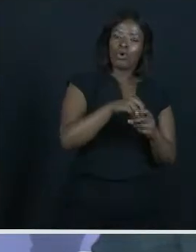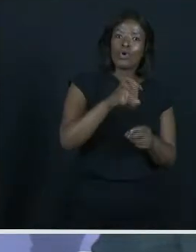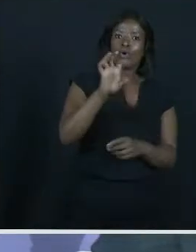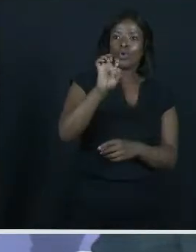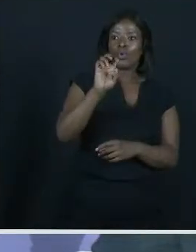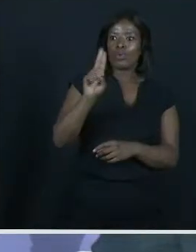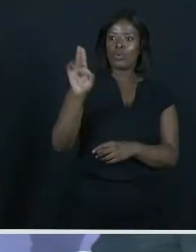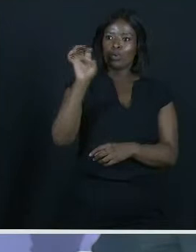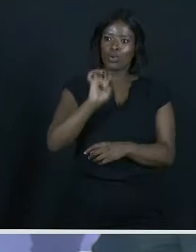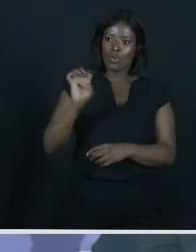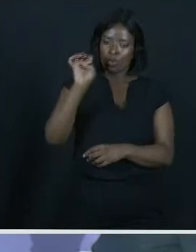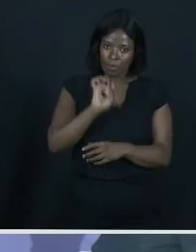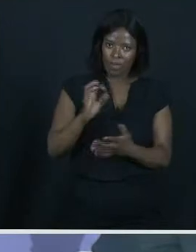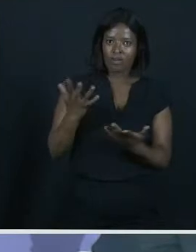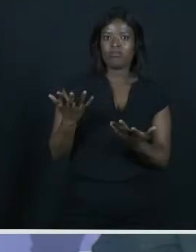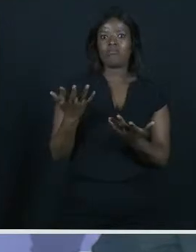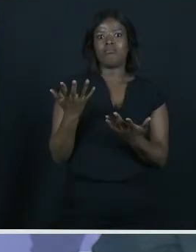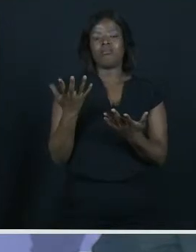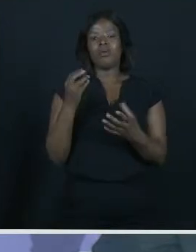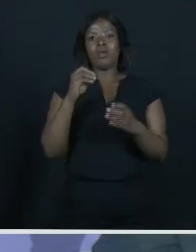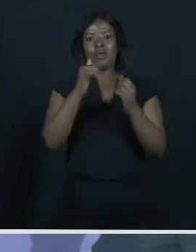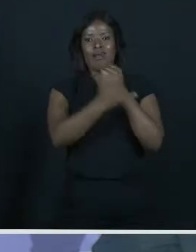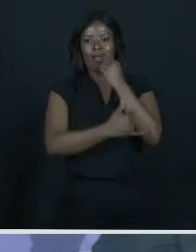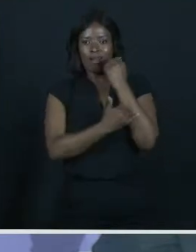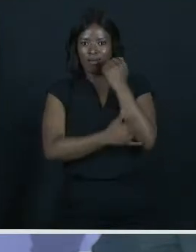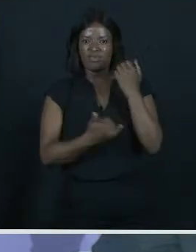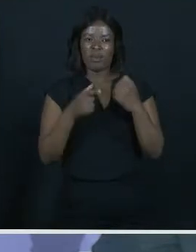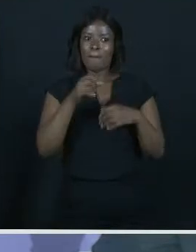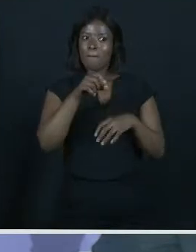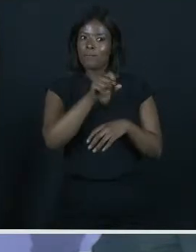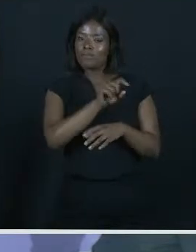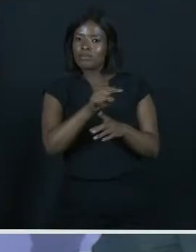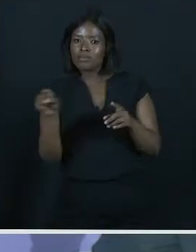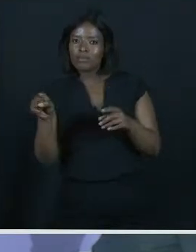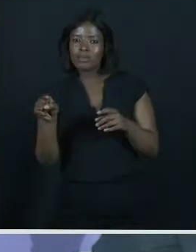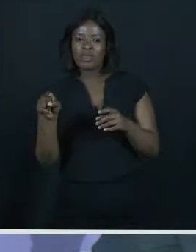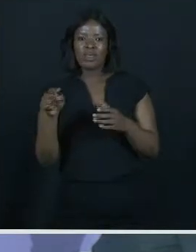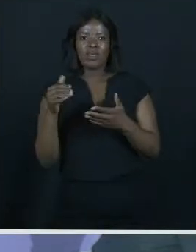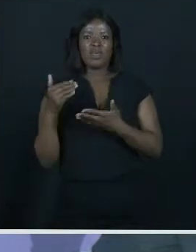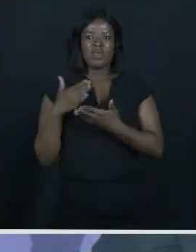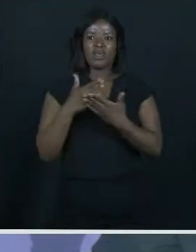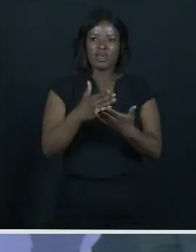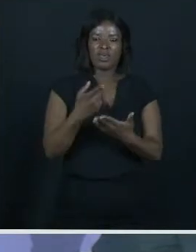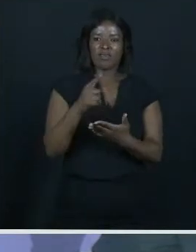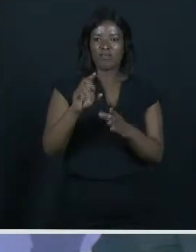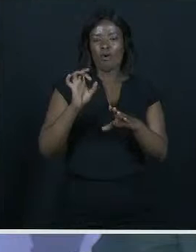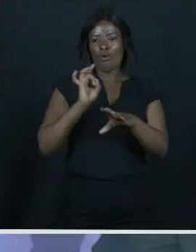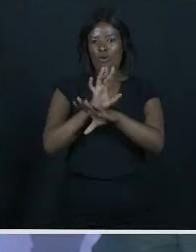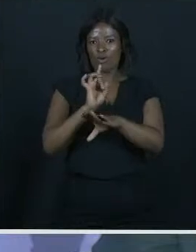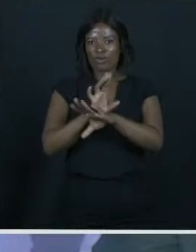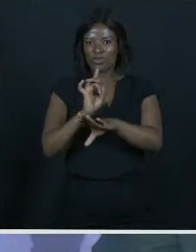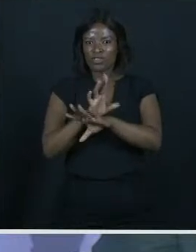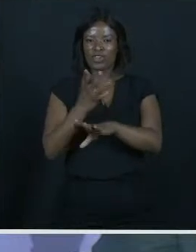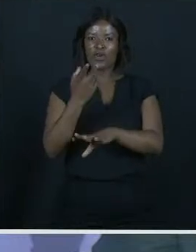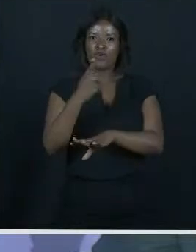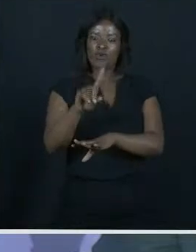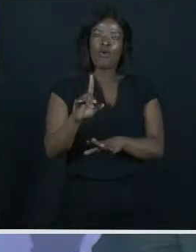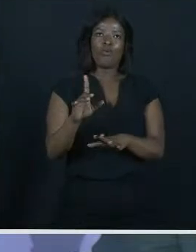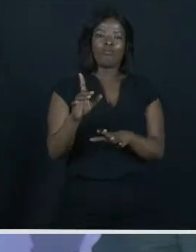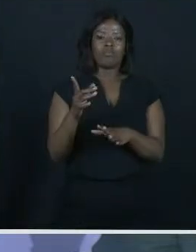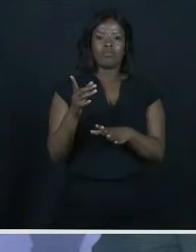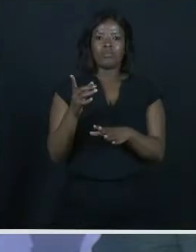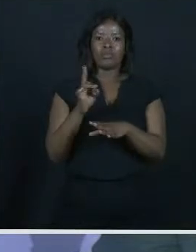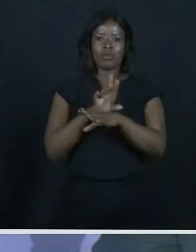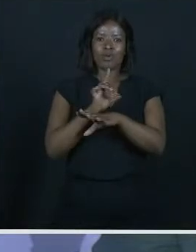Directorate General of External Relations, and during this period, she serves as a trade counselor at the EU delegation